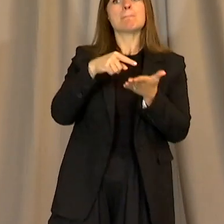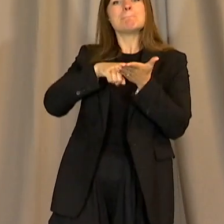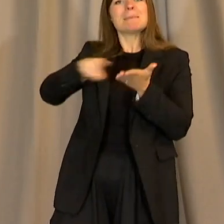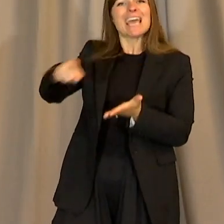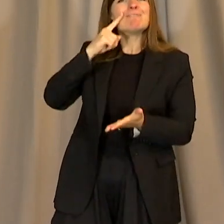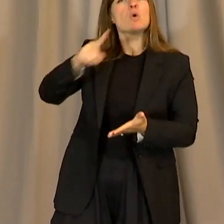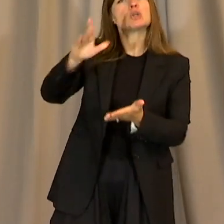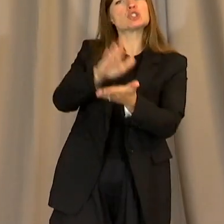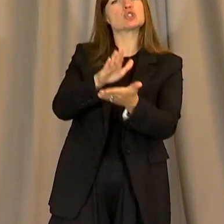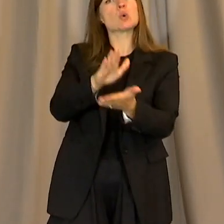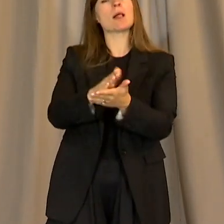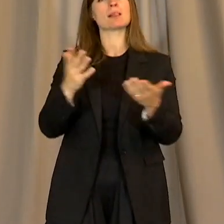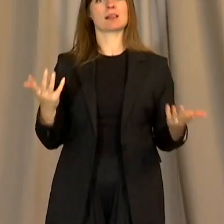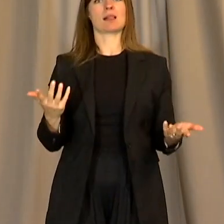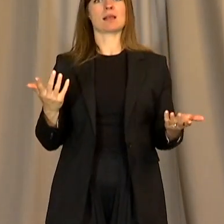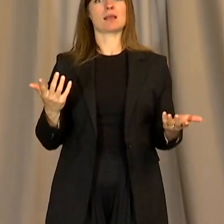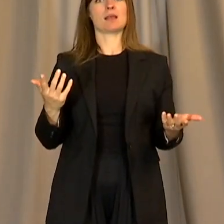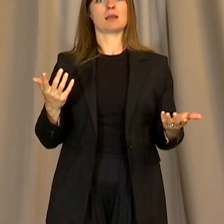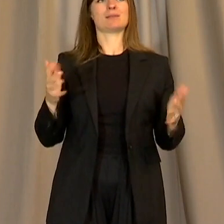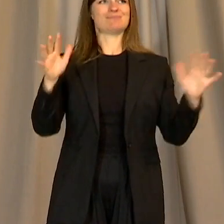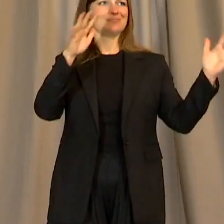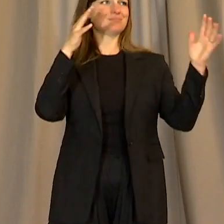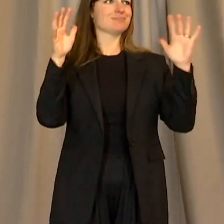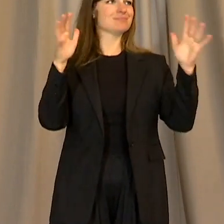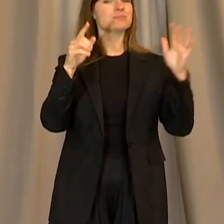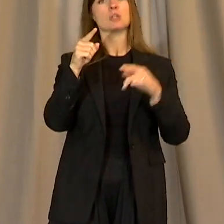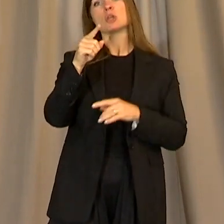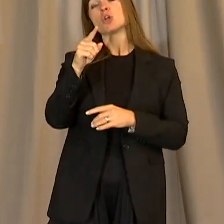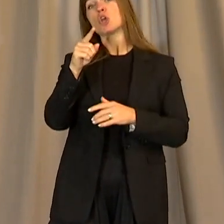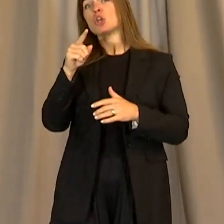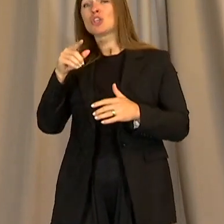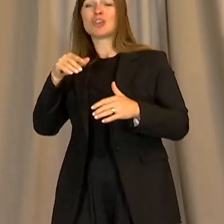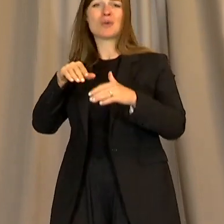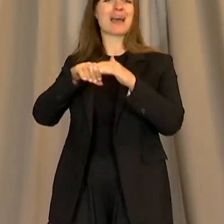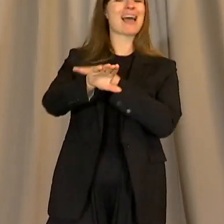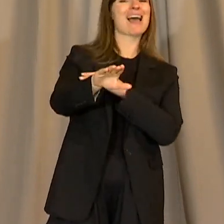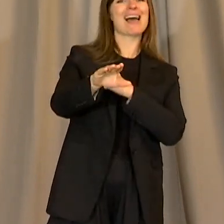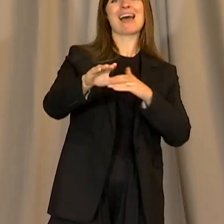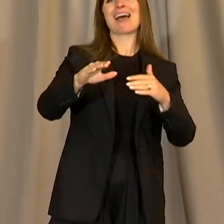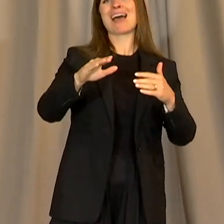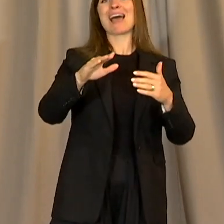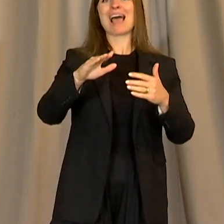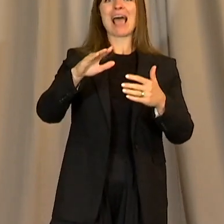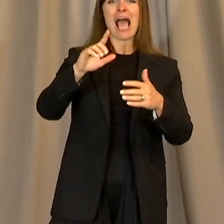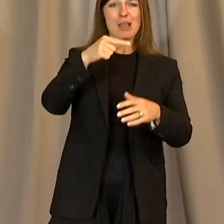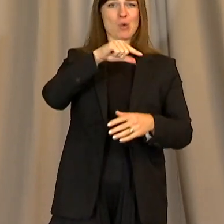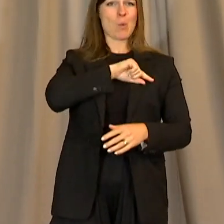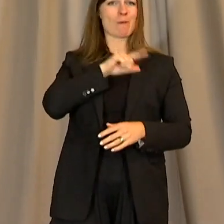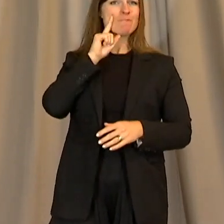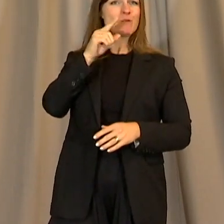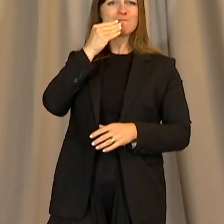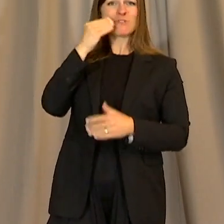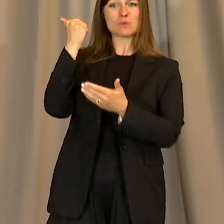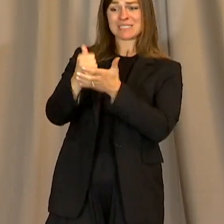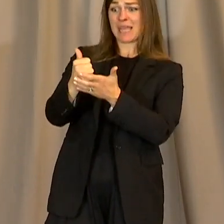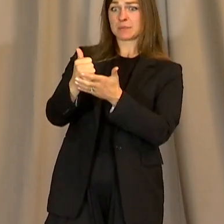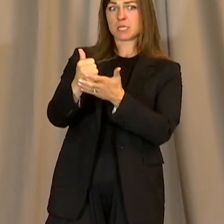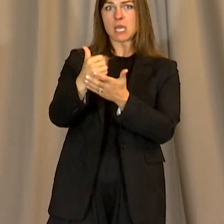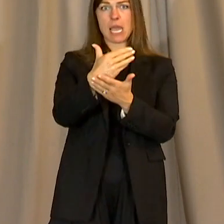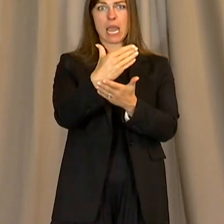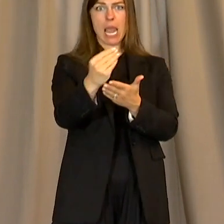You come in, you come in, you qualify for food stamps, and you got a loan? Come on,